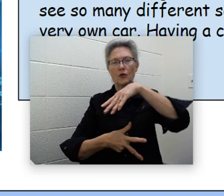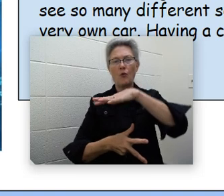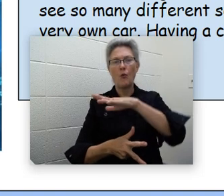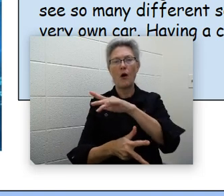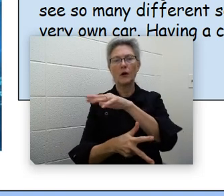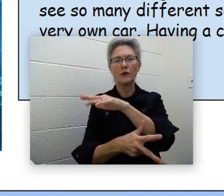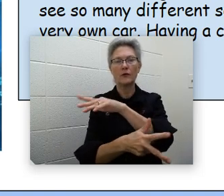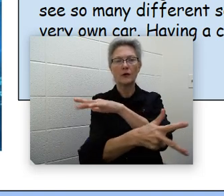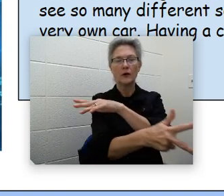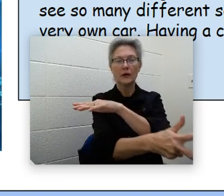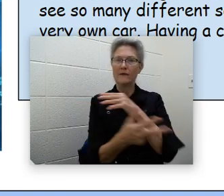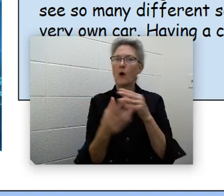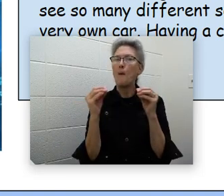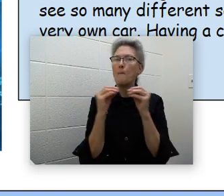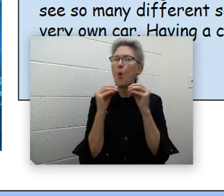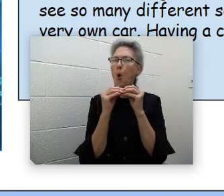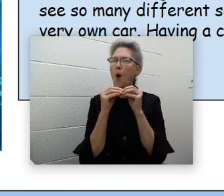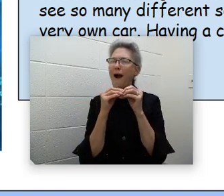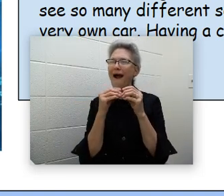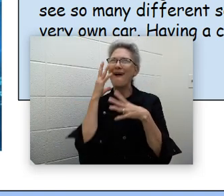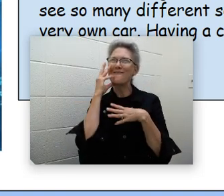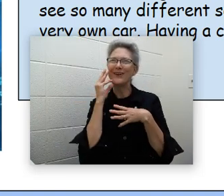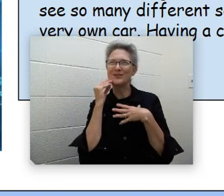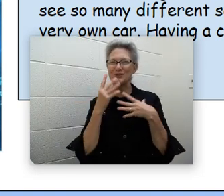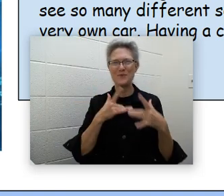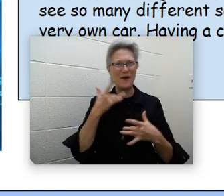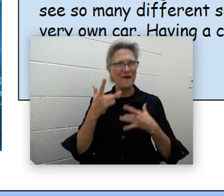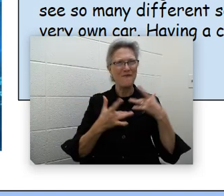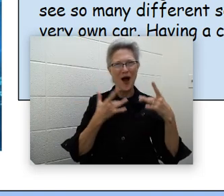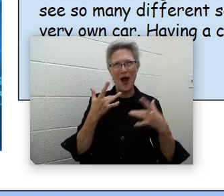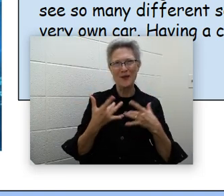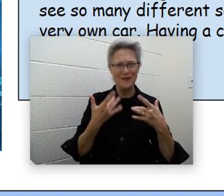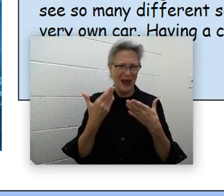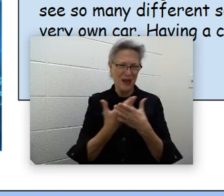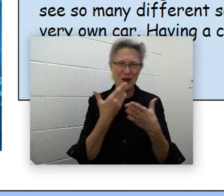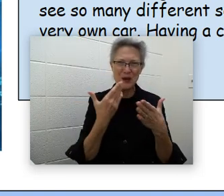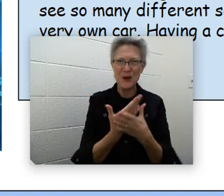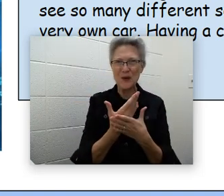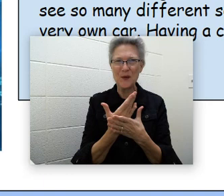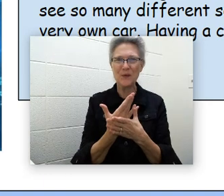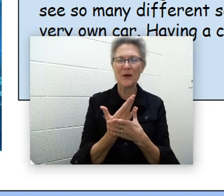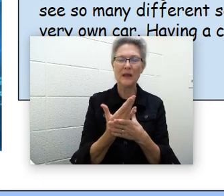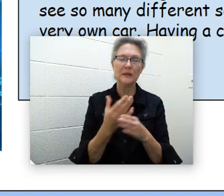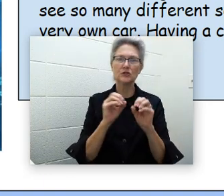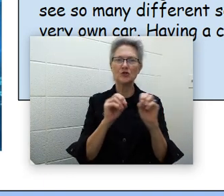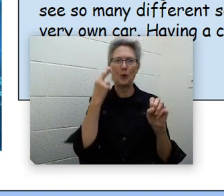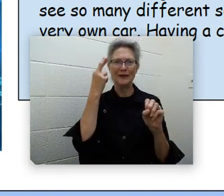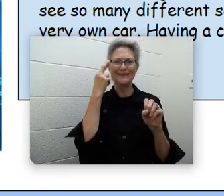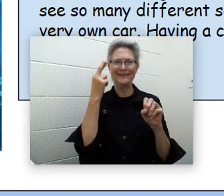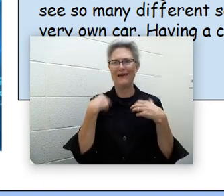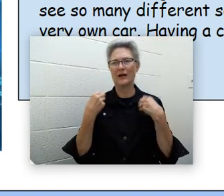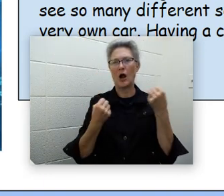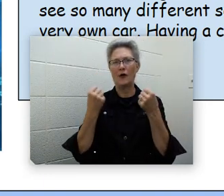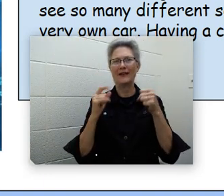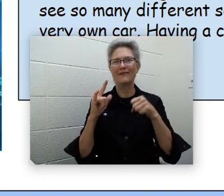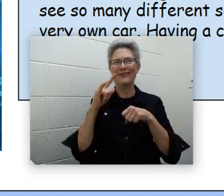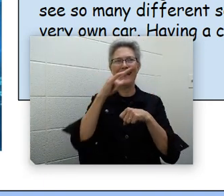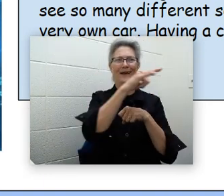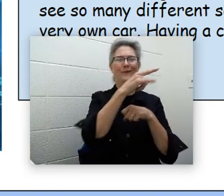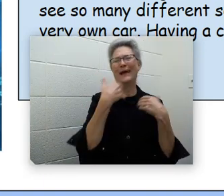more adventures. Having a car that could go underwater would be something new. There's no reason to have a car that can fly because we already